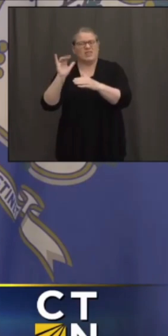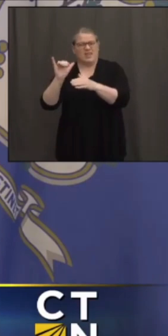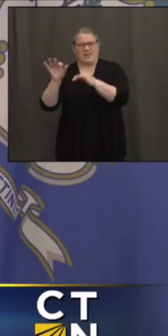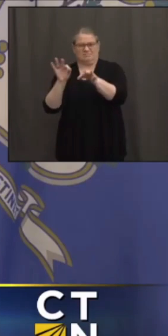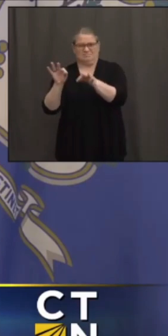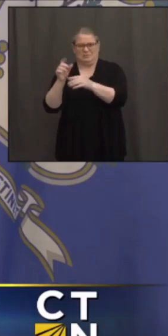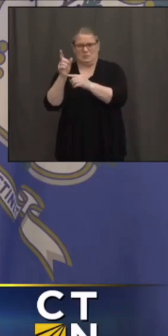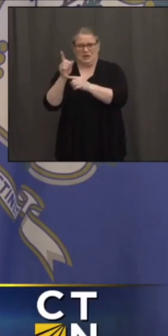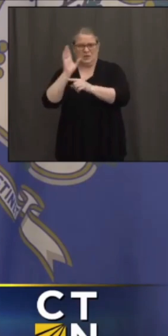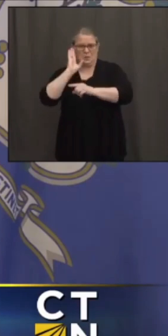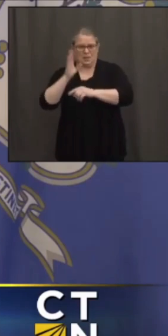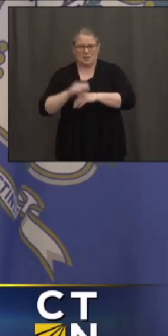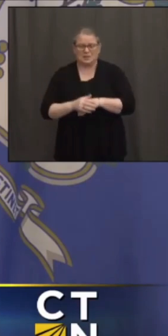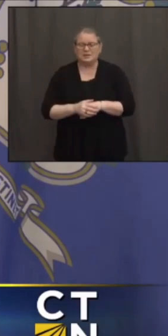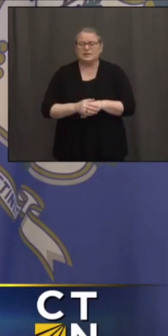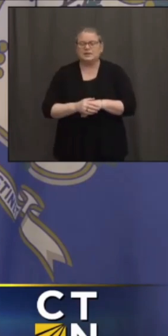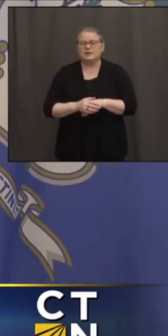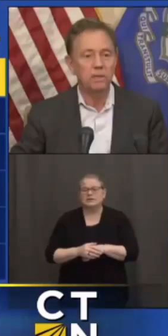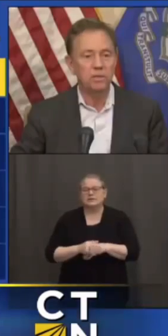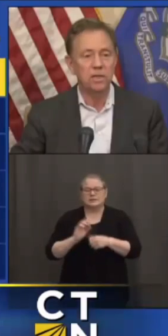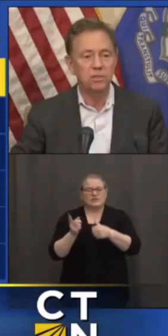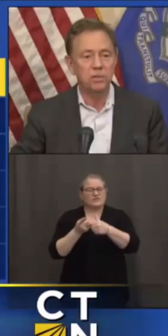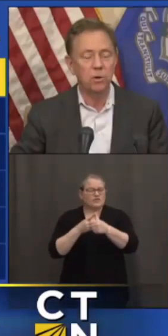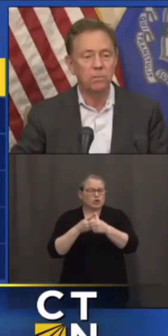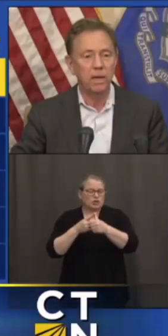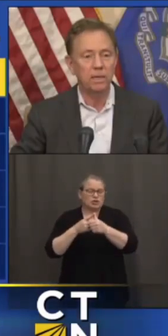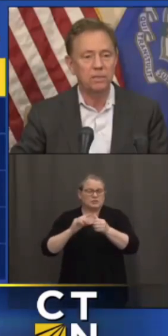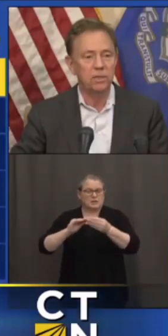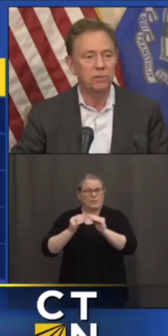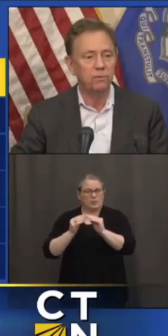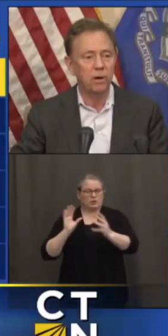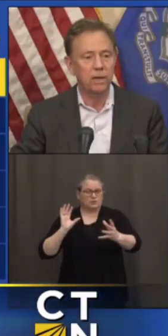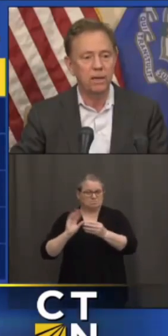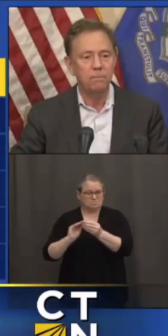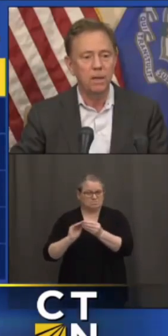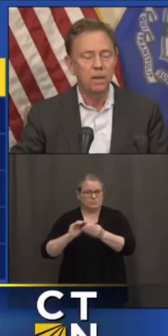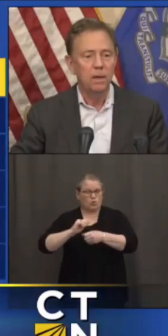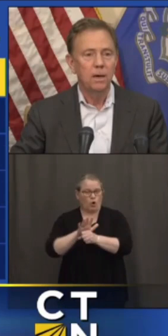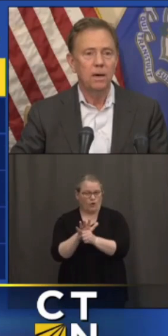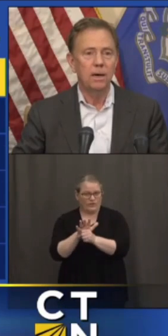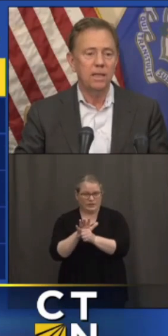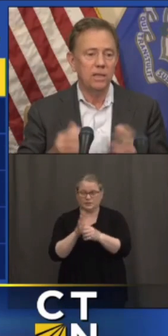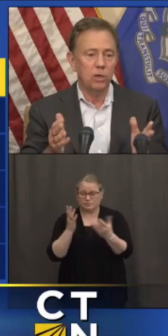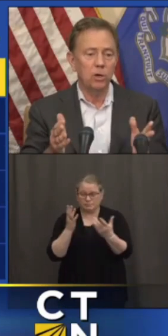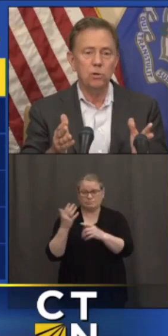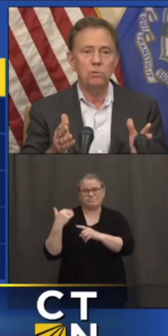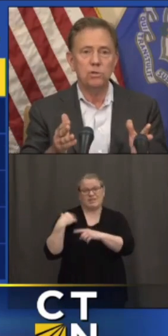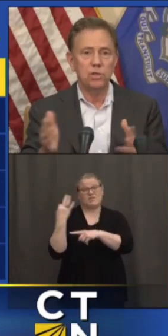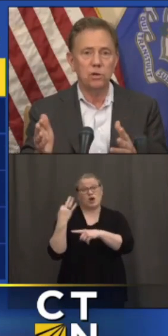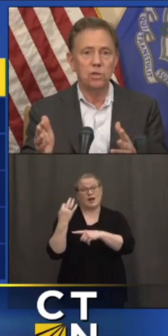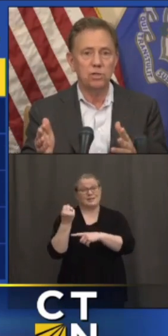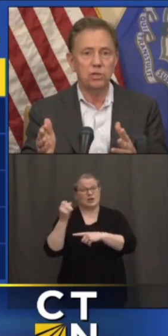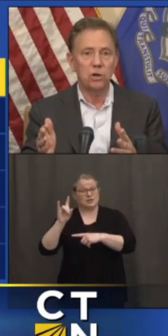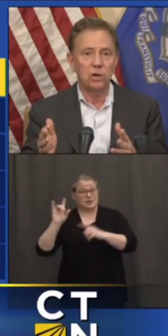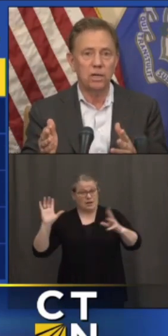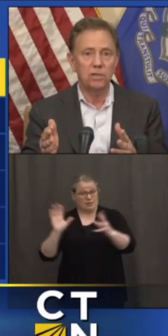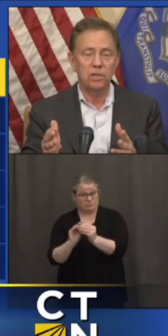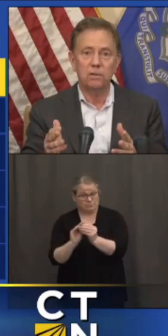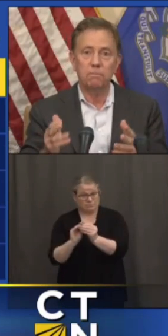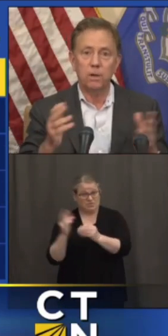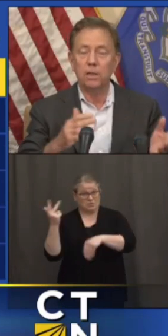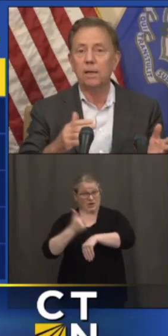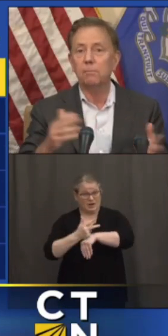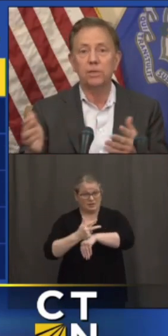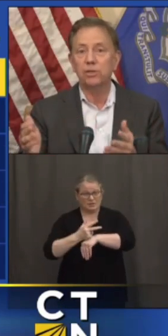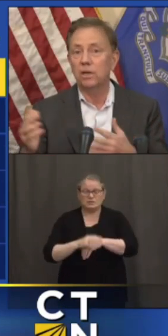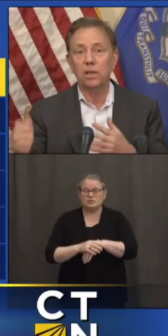the COVID, not daily summary, but it's since going back since Friday. I think the good news you see on this chart is